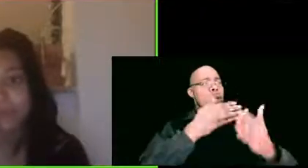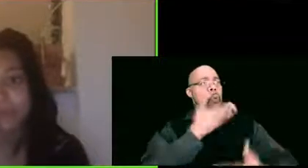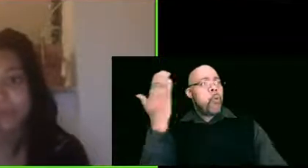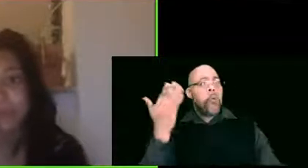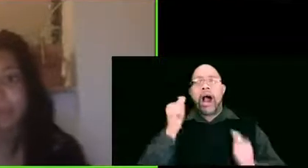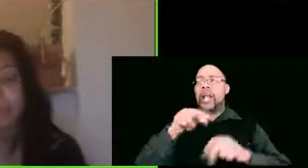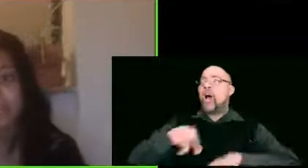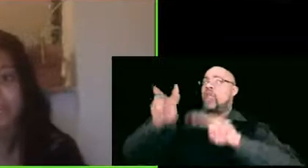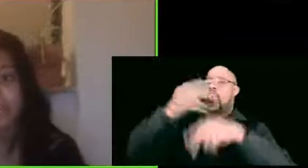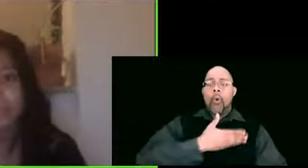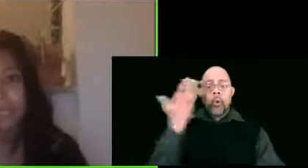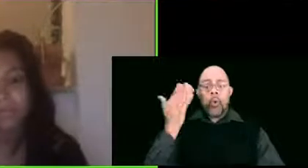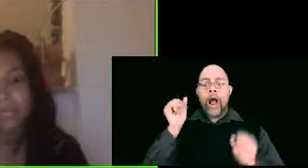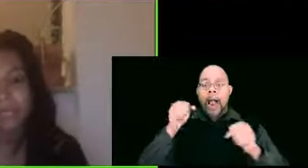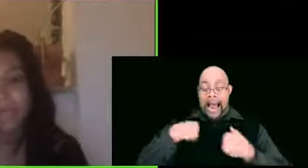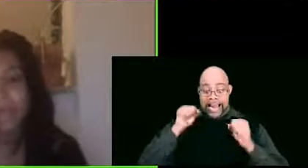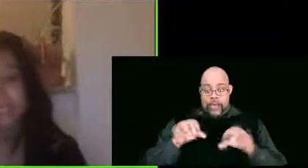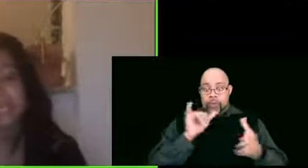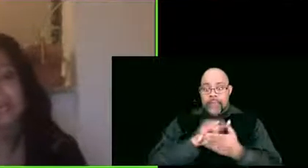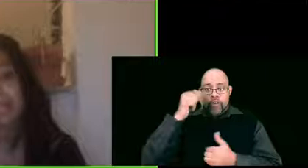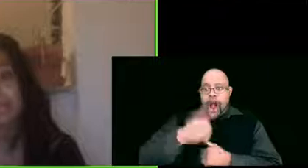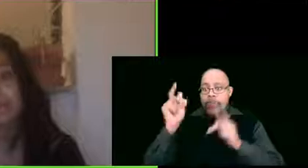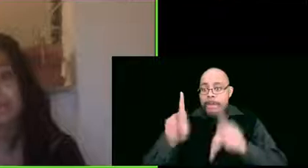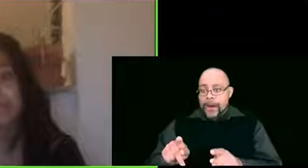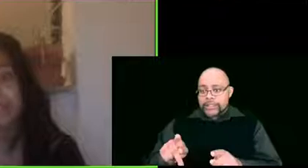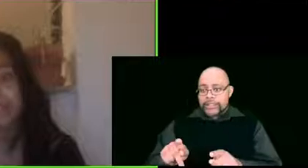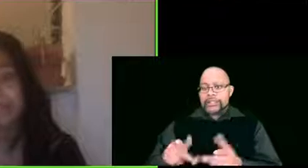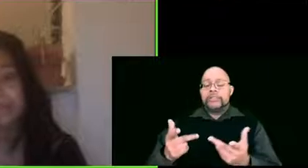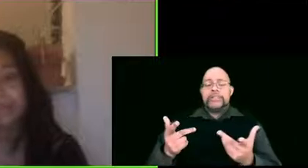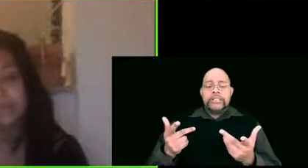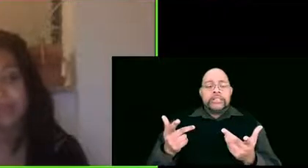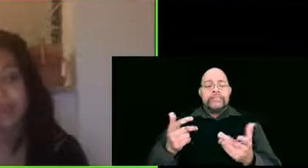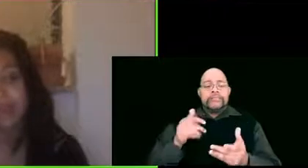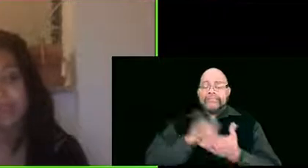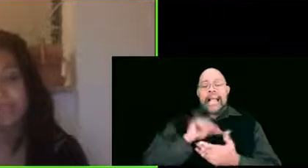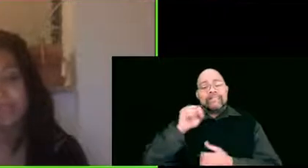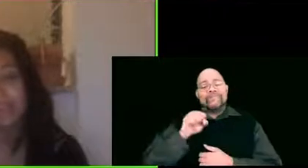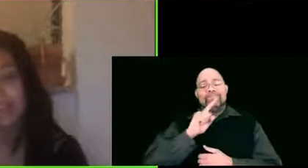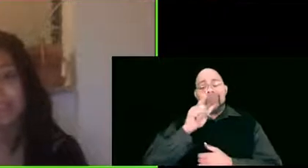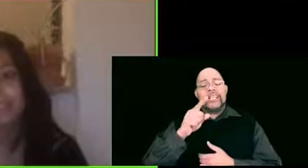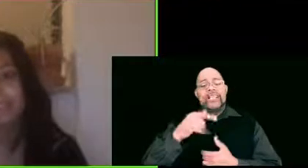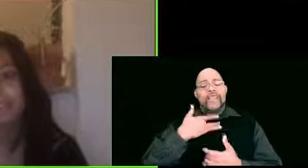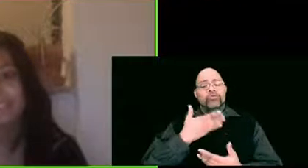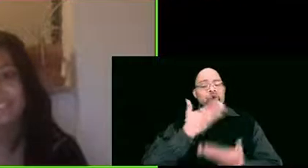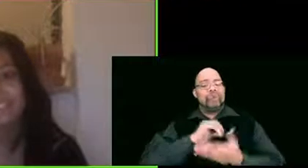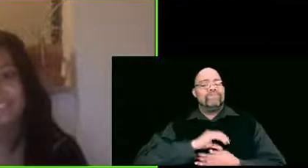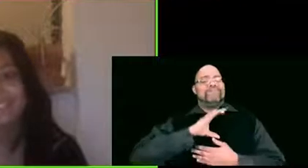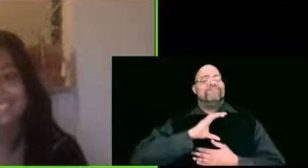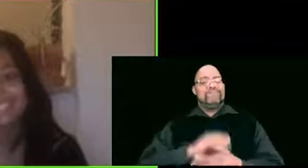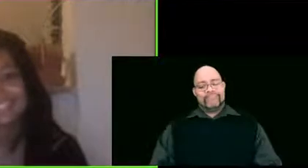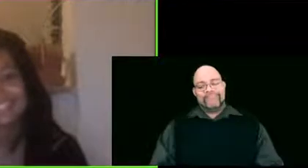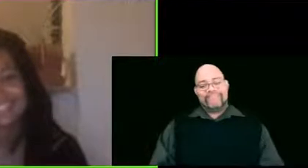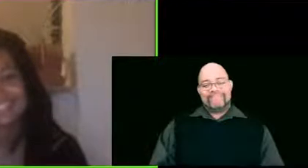any role models or anyone that I could look up to, being able to act as that person for other people, yeah, that feels